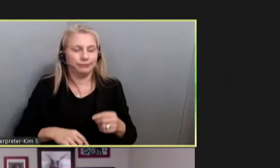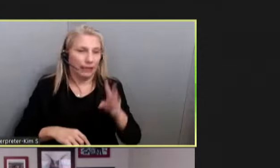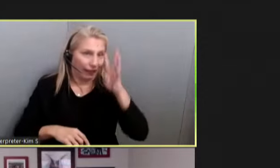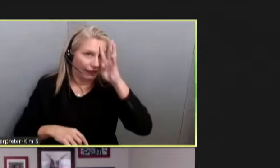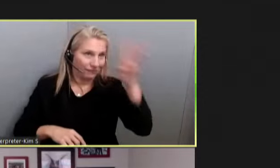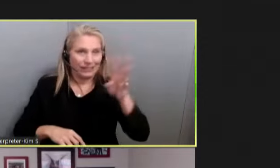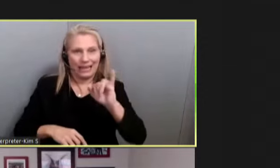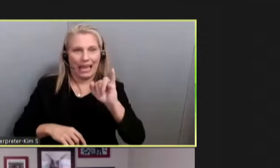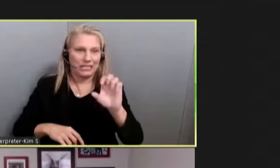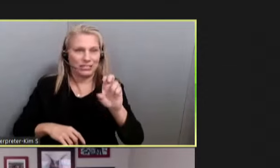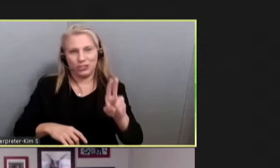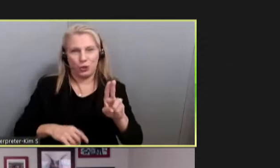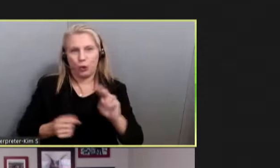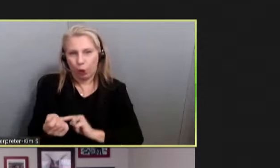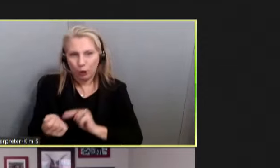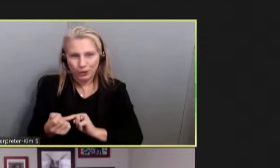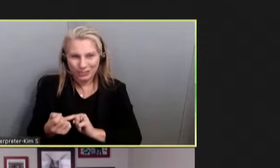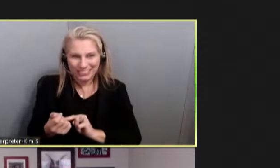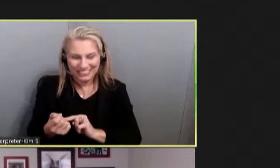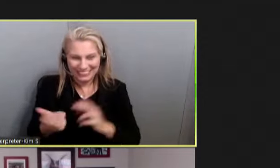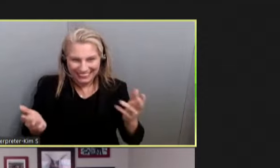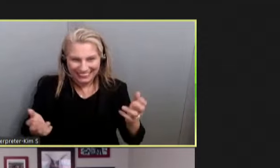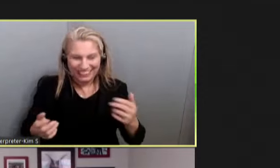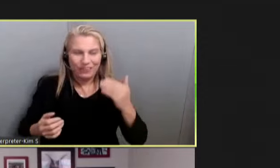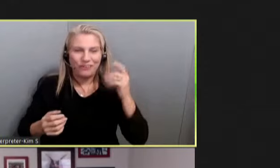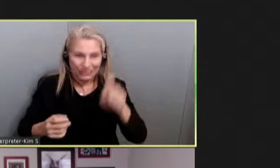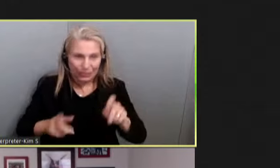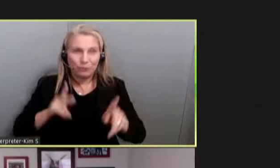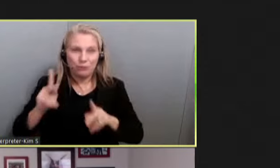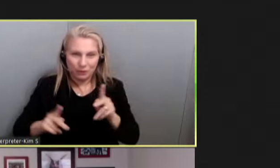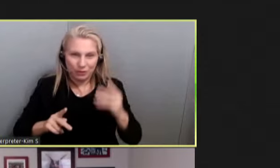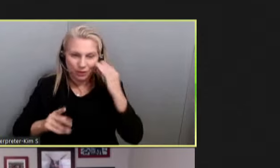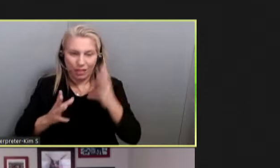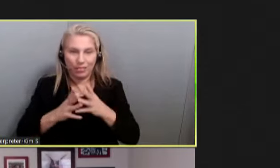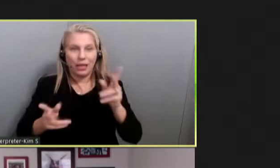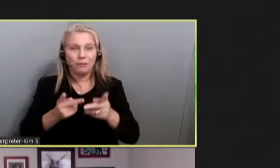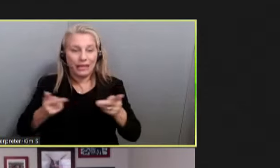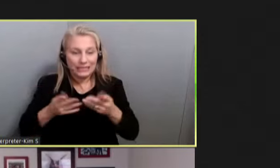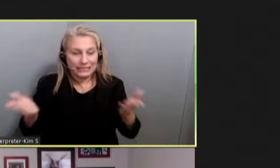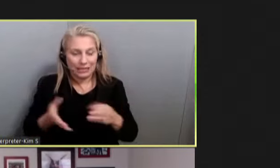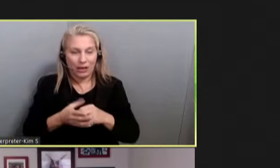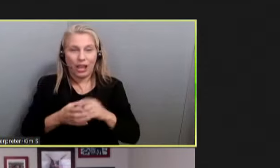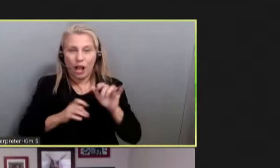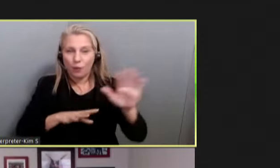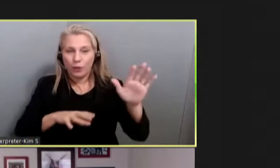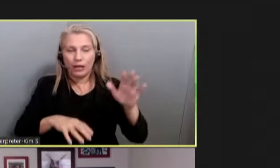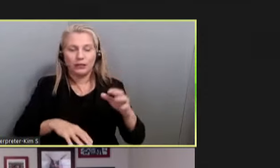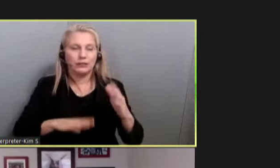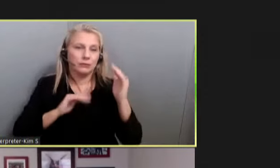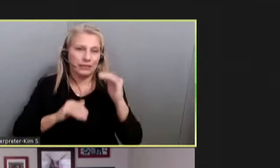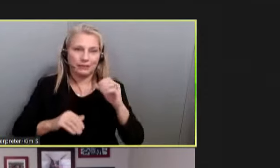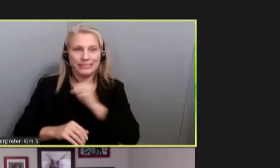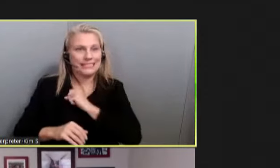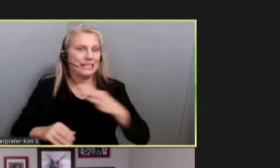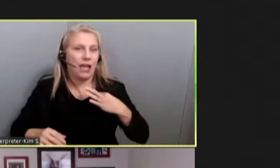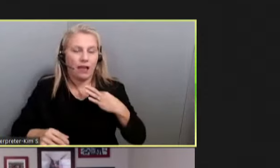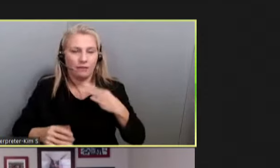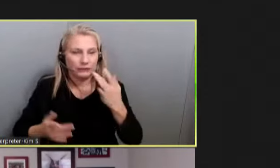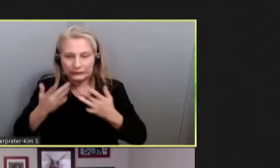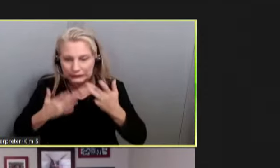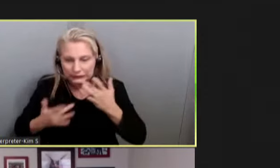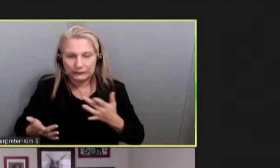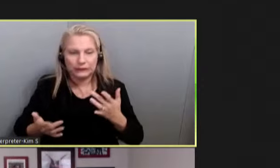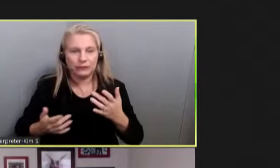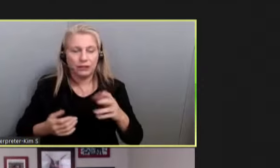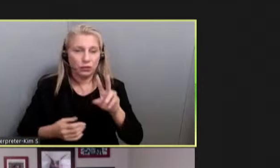of thin air. We need people, and we know that a lot of facilities here in Colorado are expecting staffing shortages. So I have really a